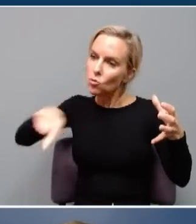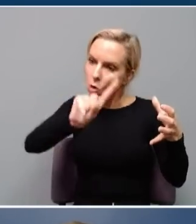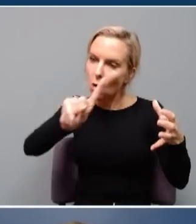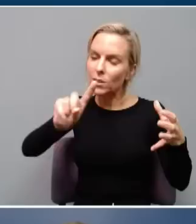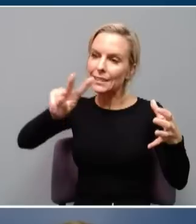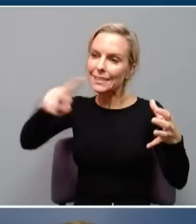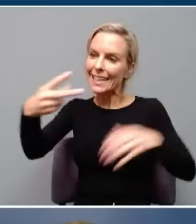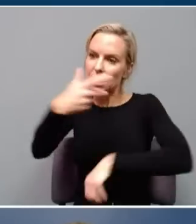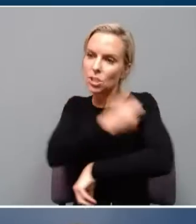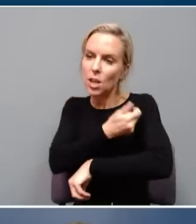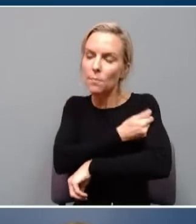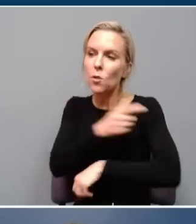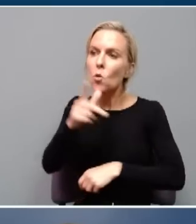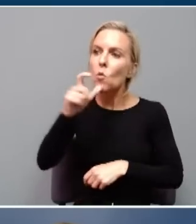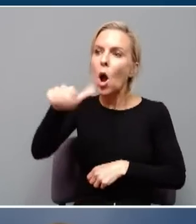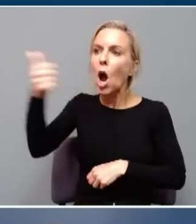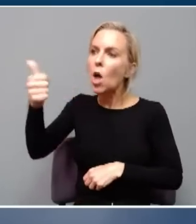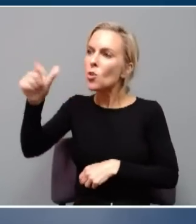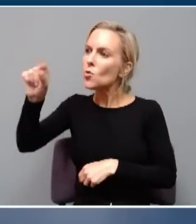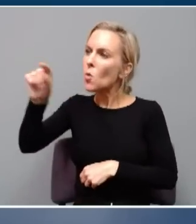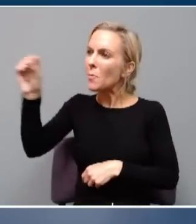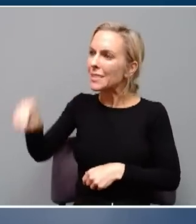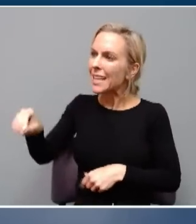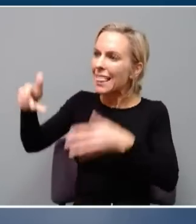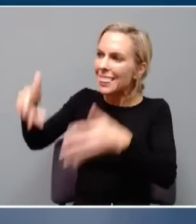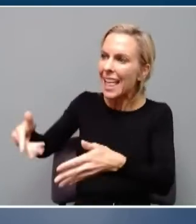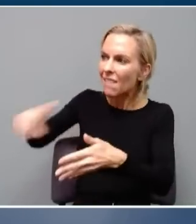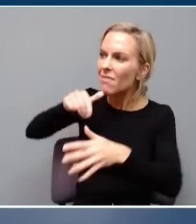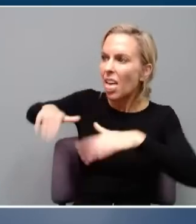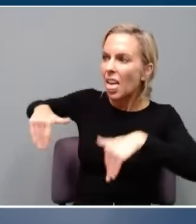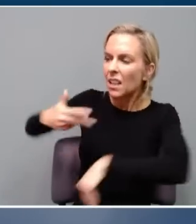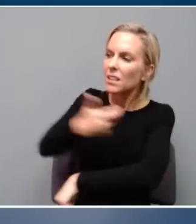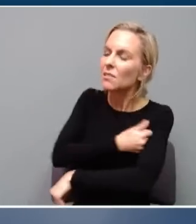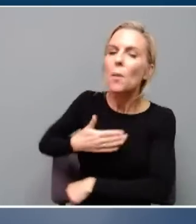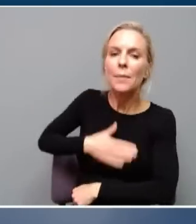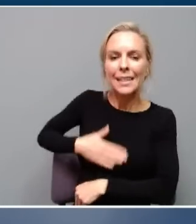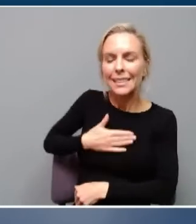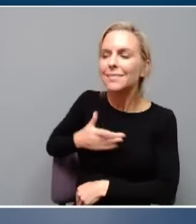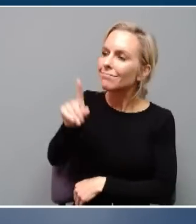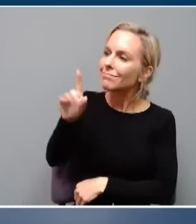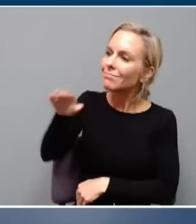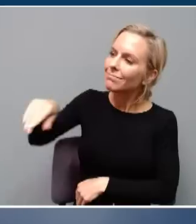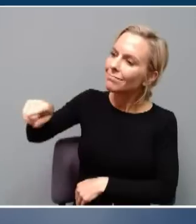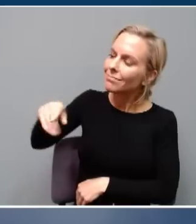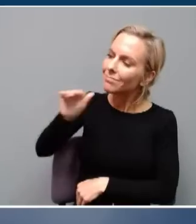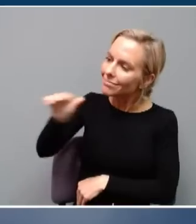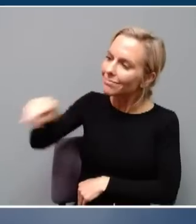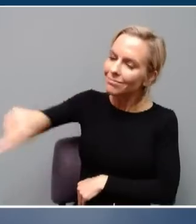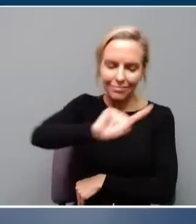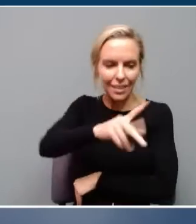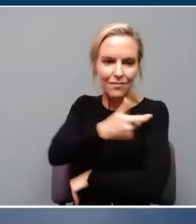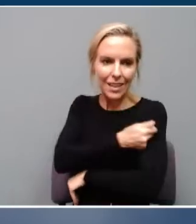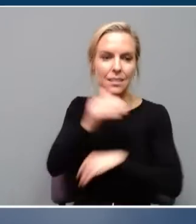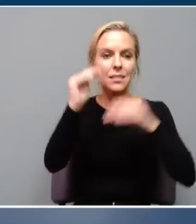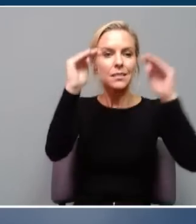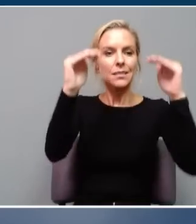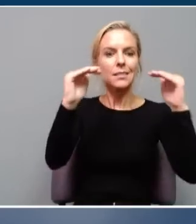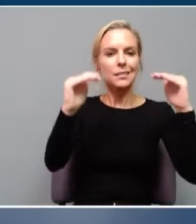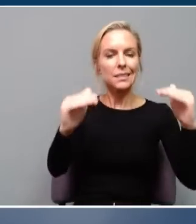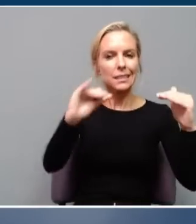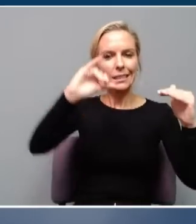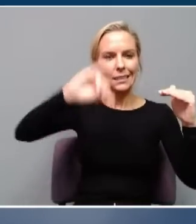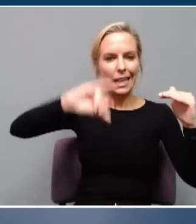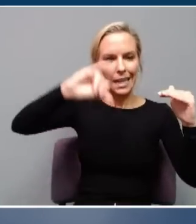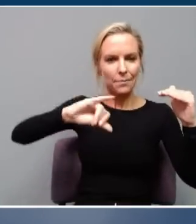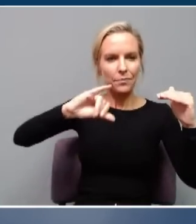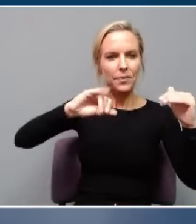the 20%. And please ask them to get vaccinated. The next two are the same, 40 to 49